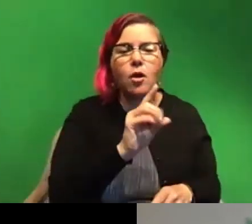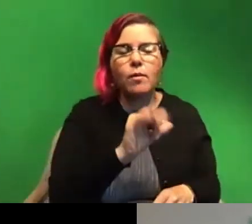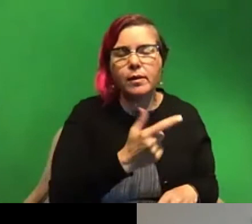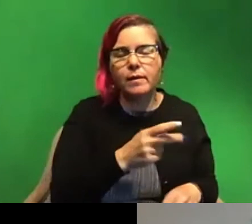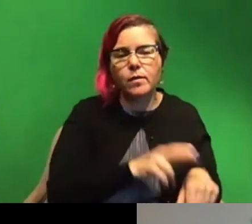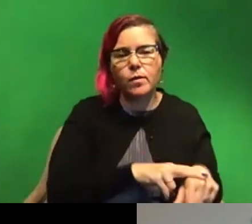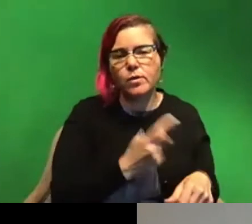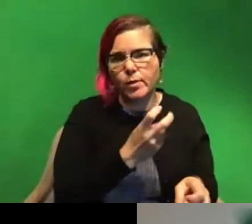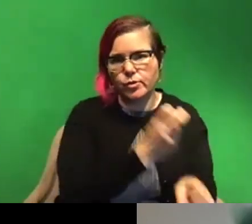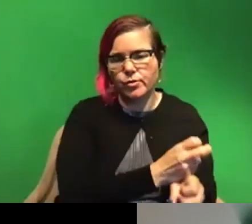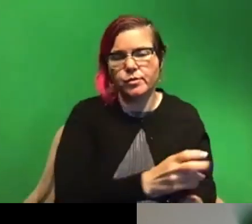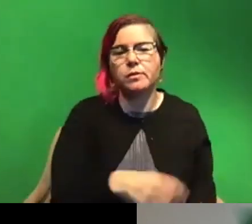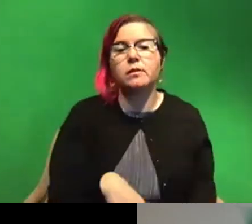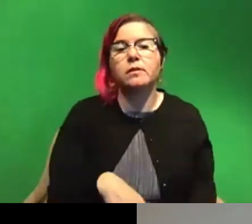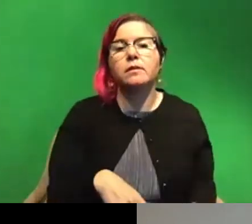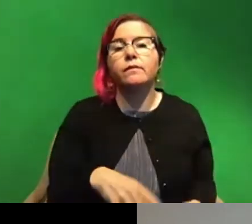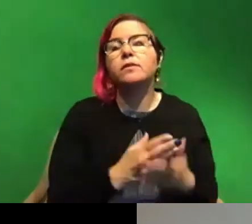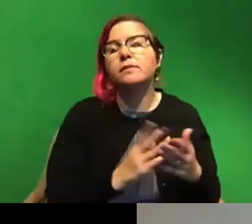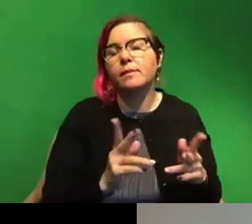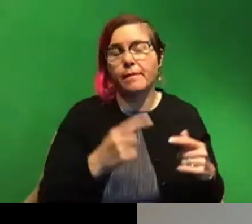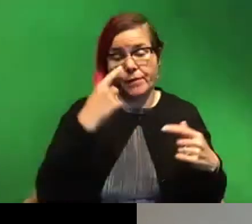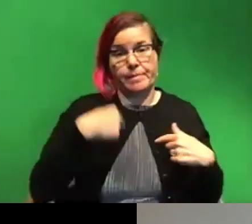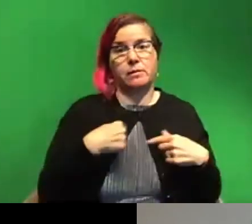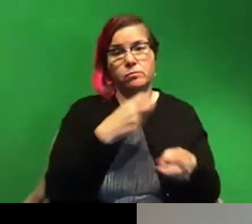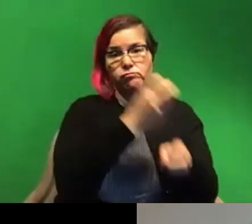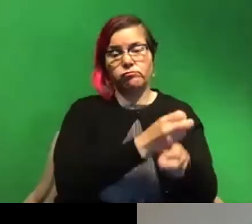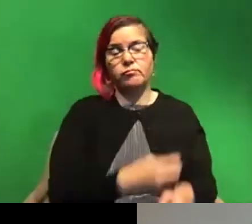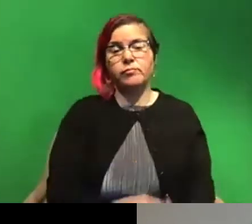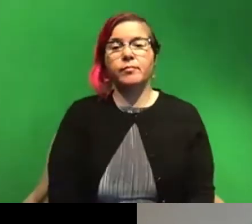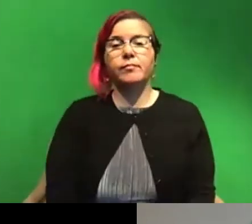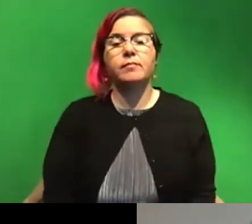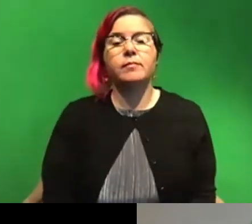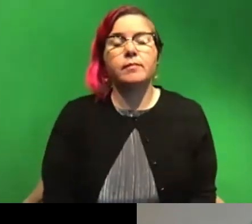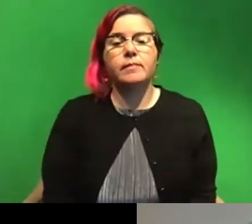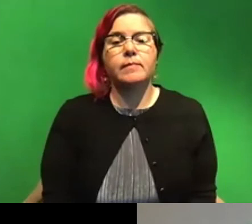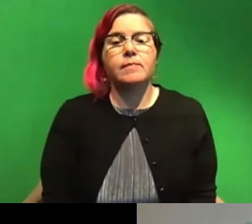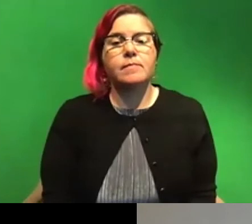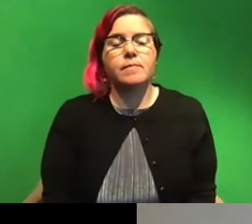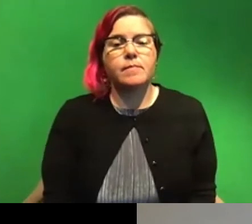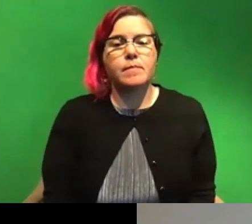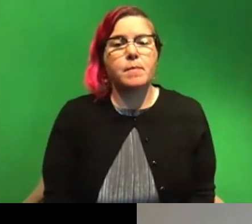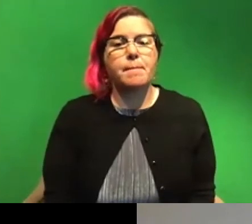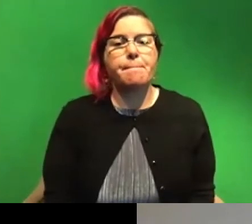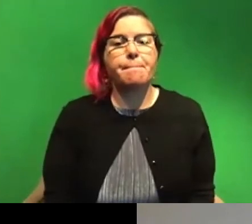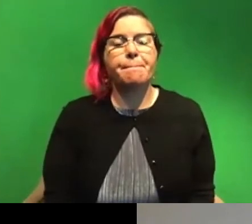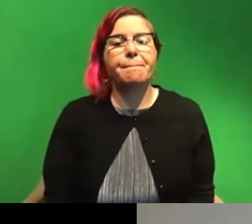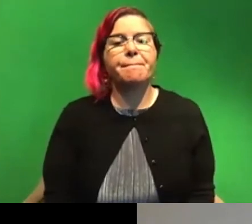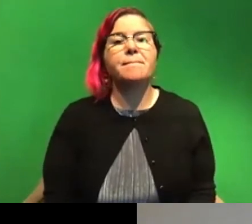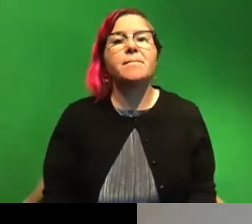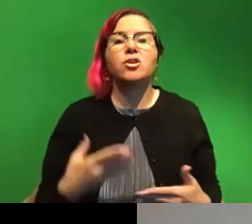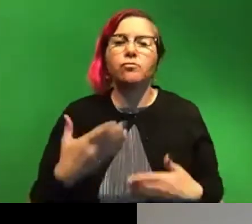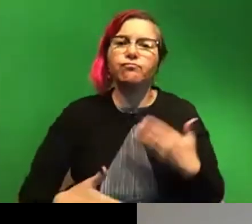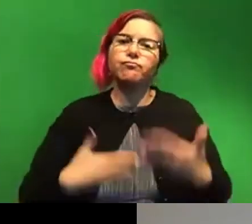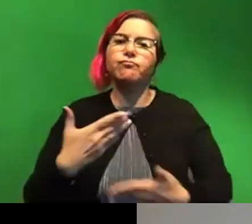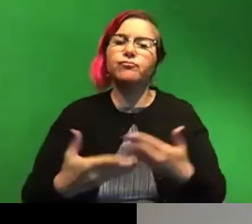always hard. For some people, for me it is. But I think it's that when you're at this stage in your career, when you're